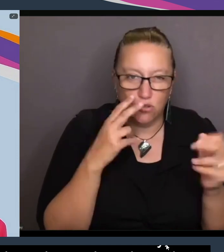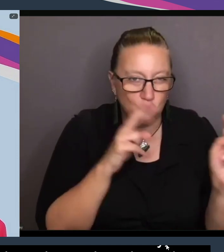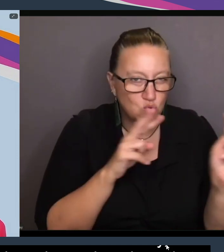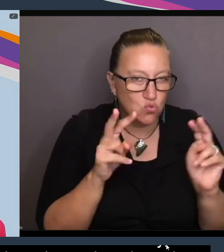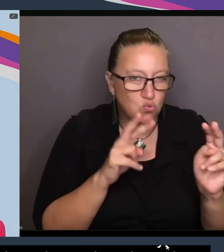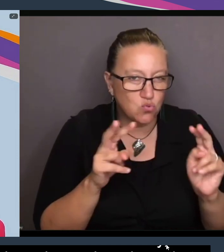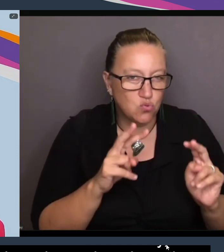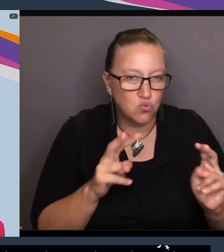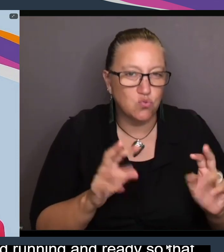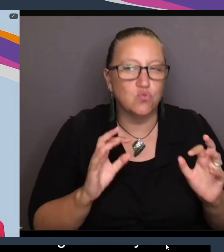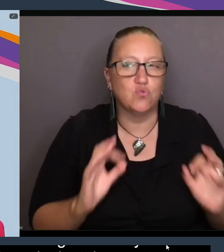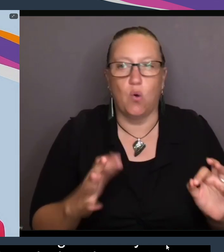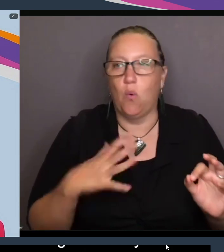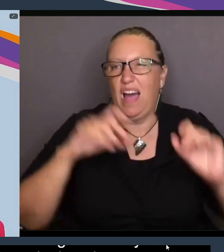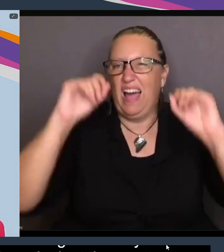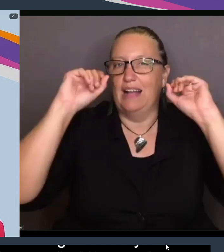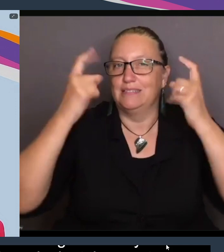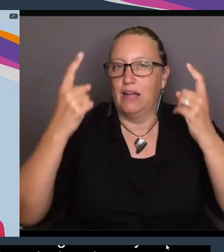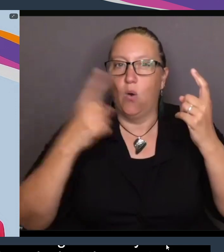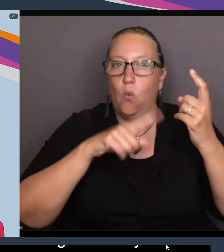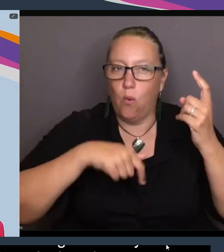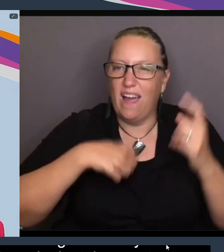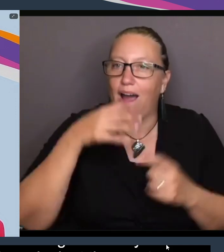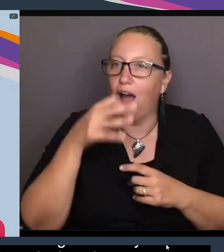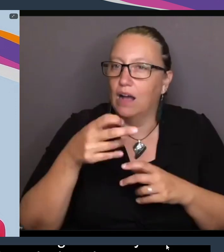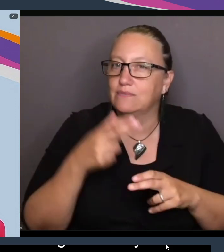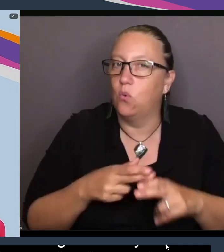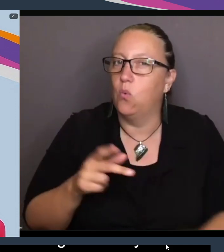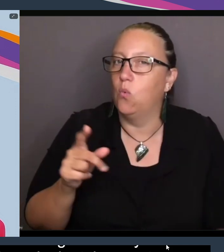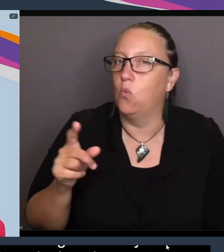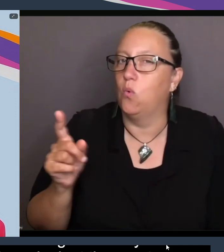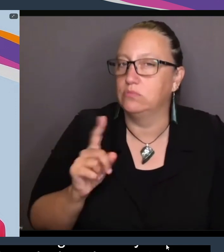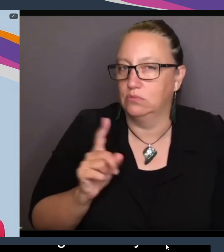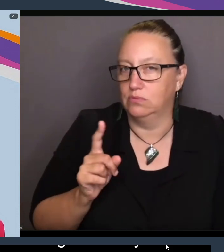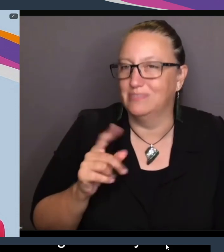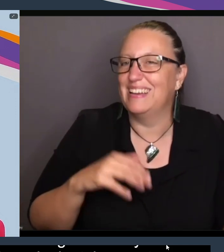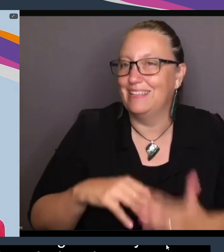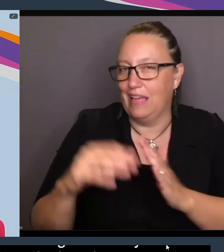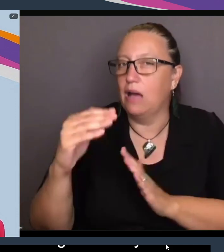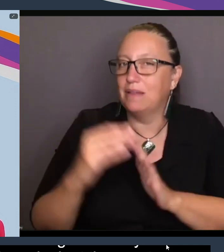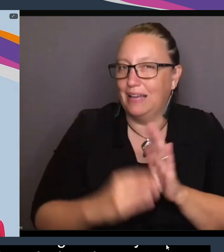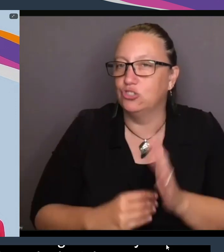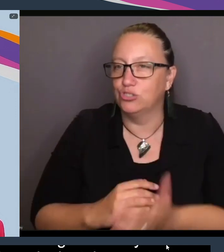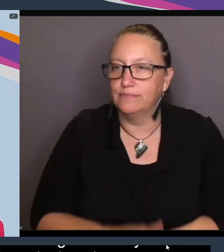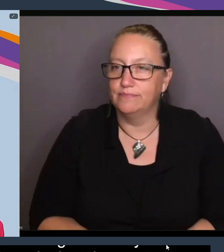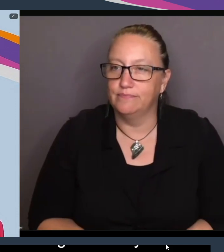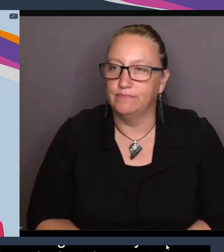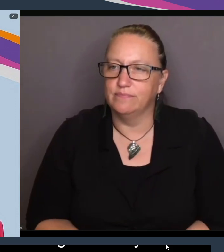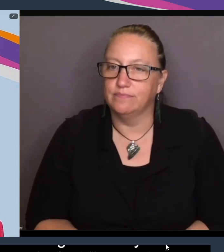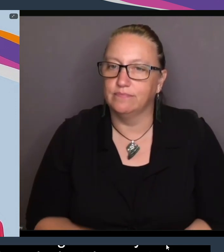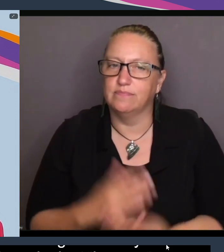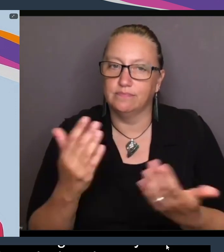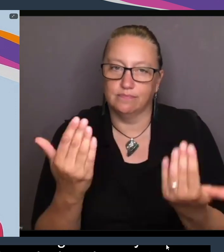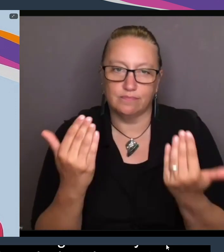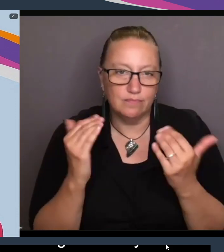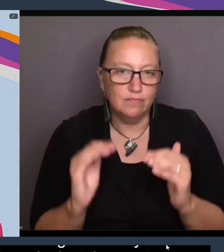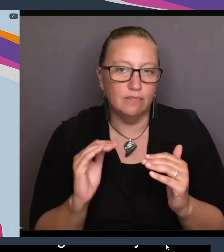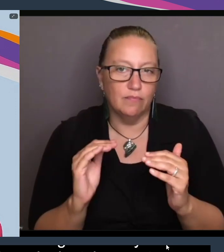what we're asking for in the application, and then reach out to us about